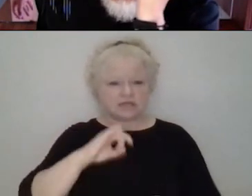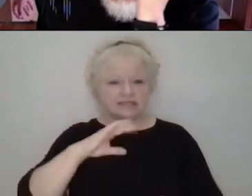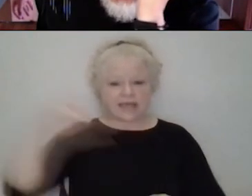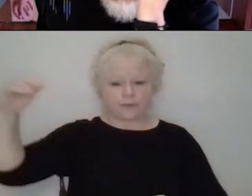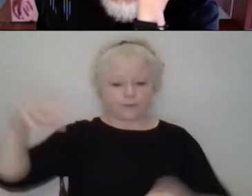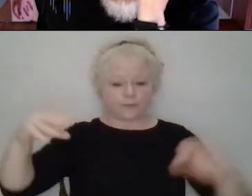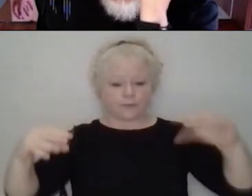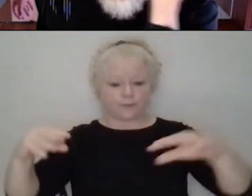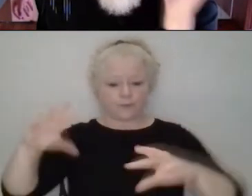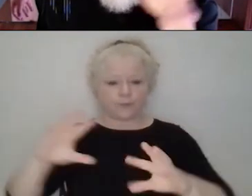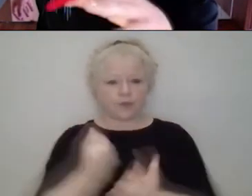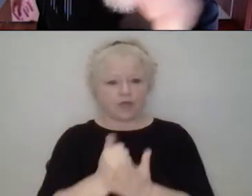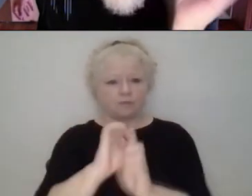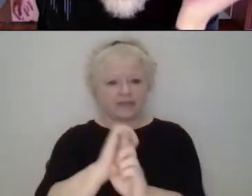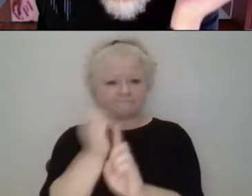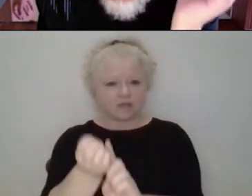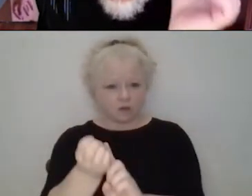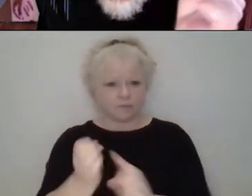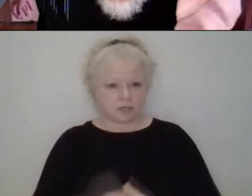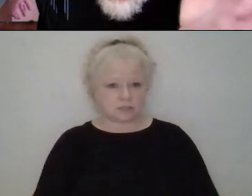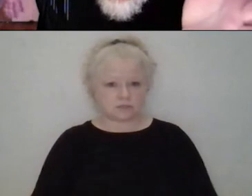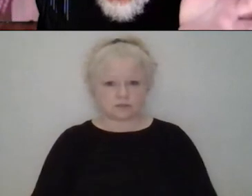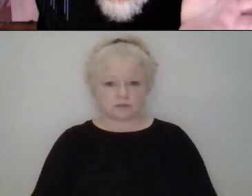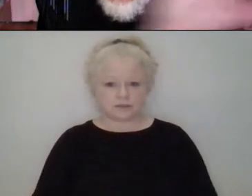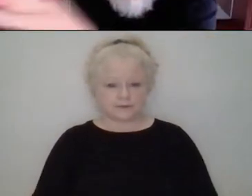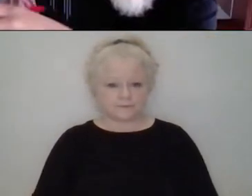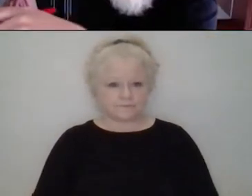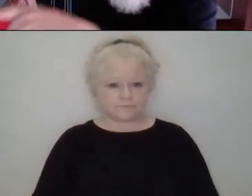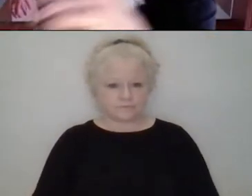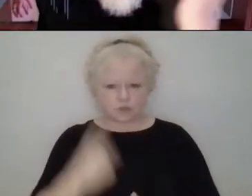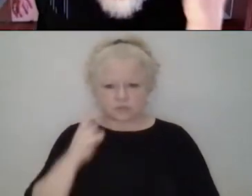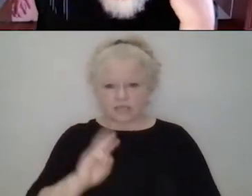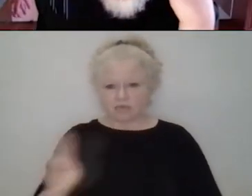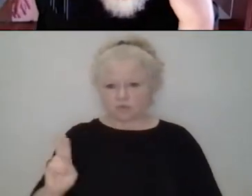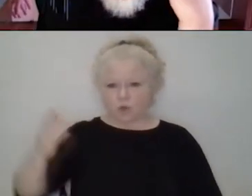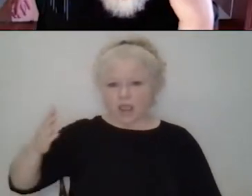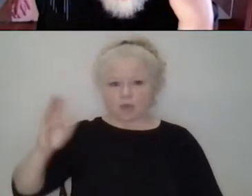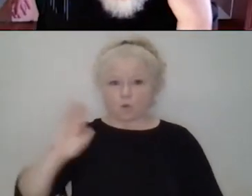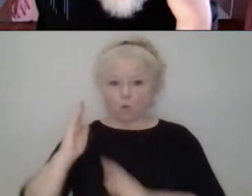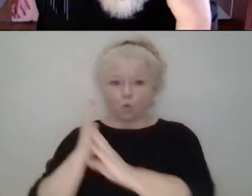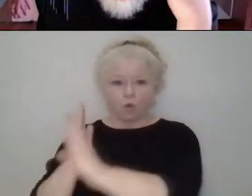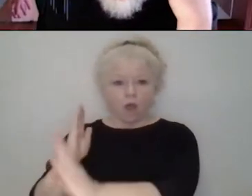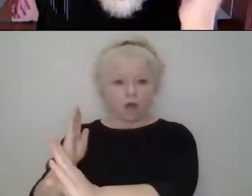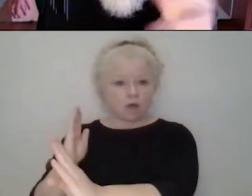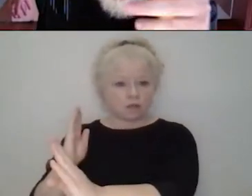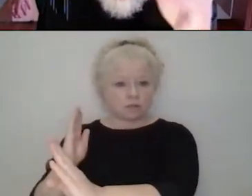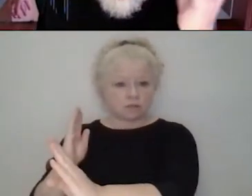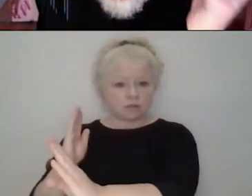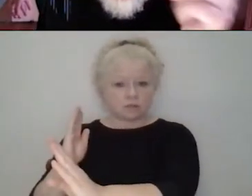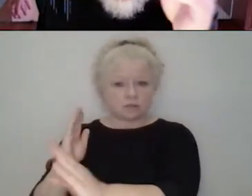the whole environment. You see on the right hand side wall these figures,